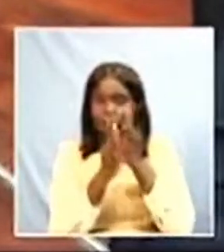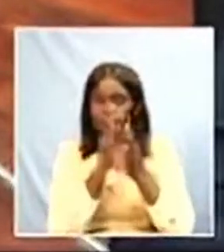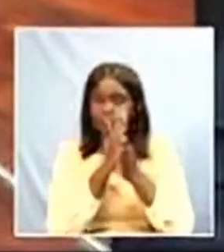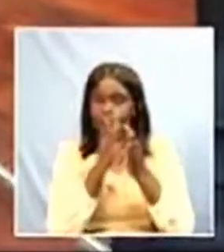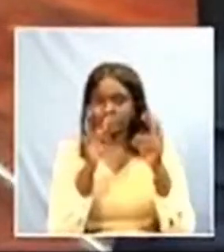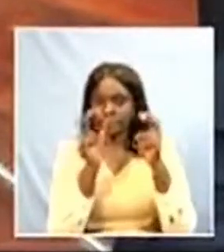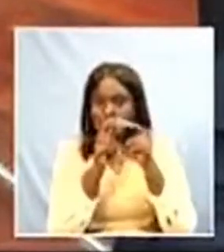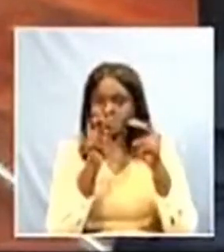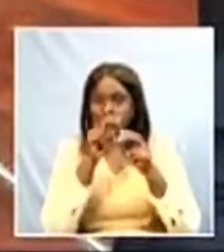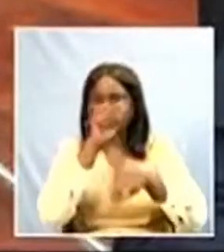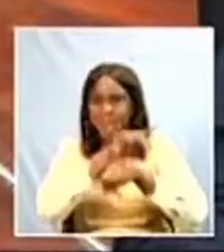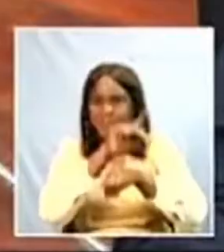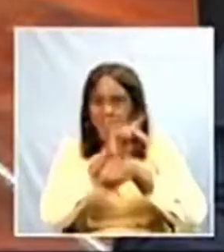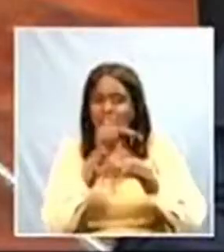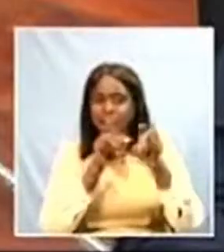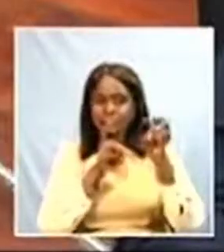management.